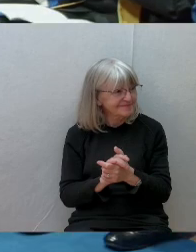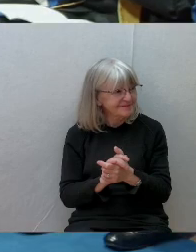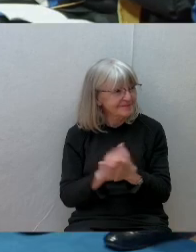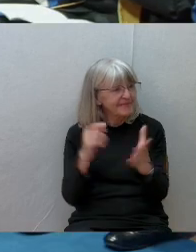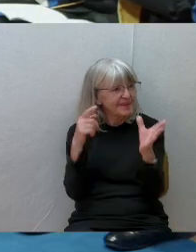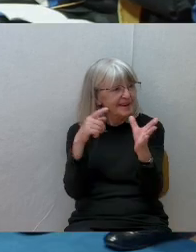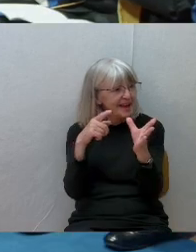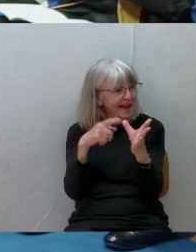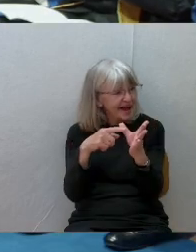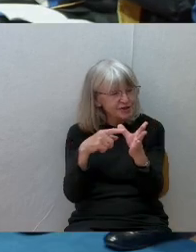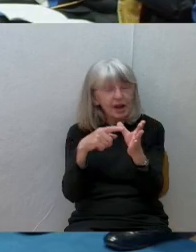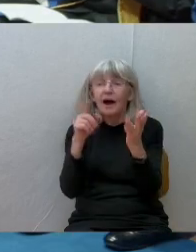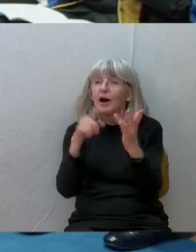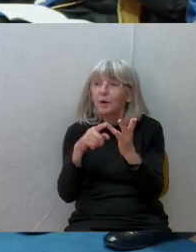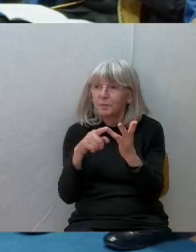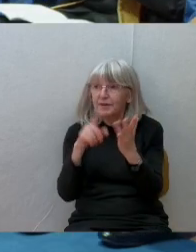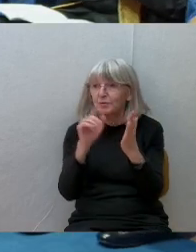Angela Obekilu.